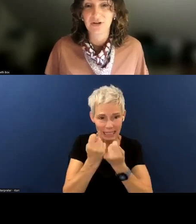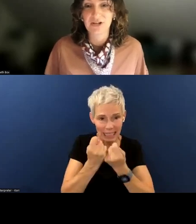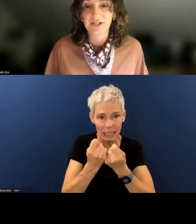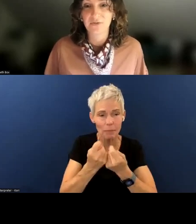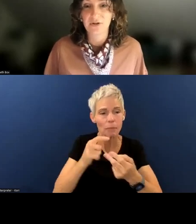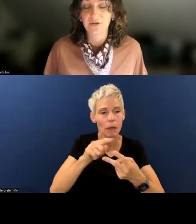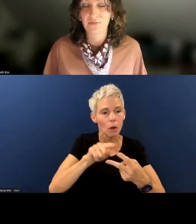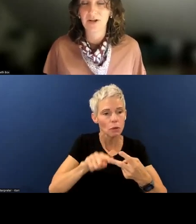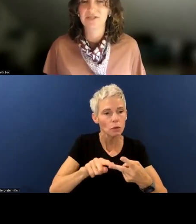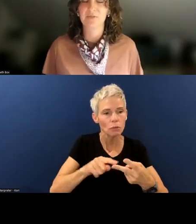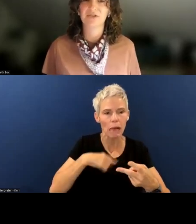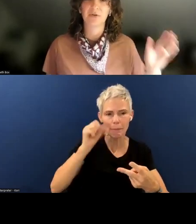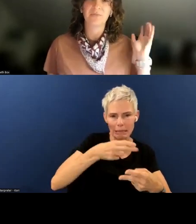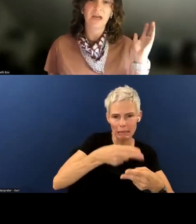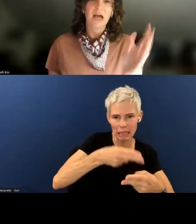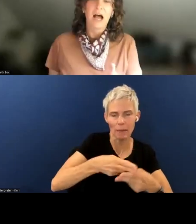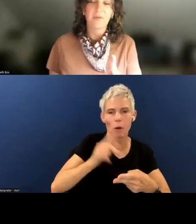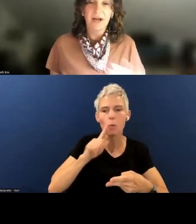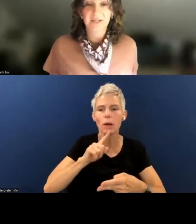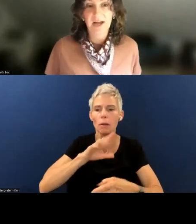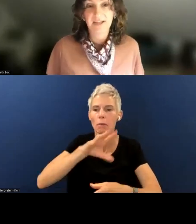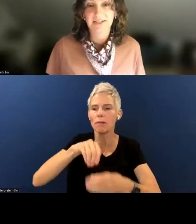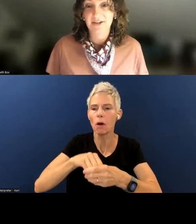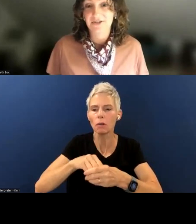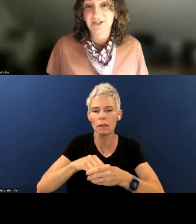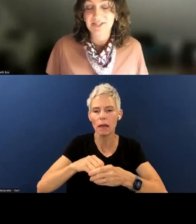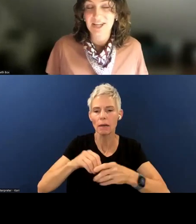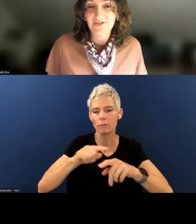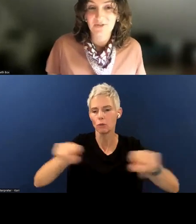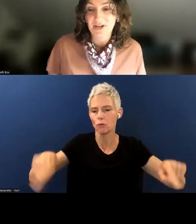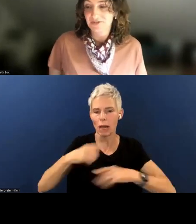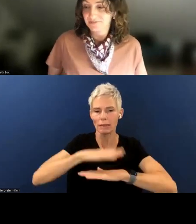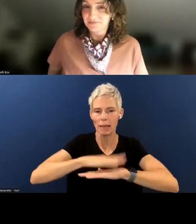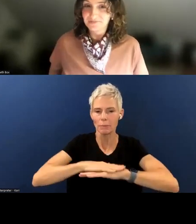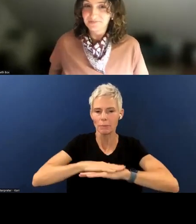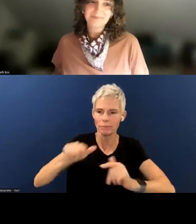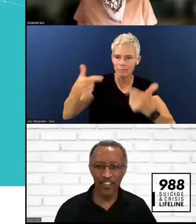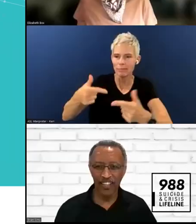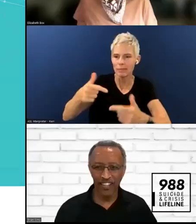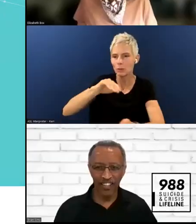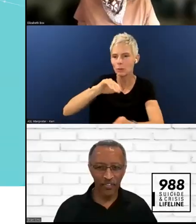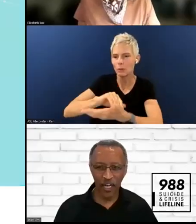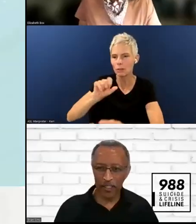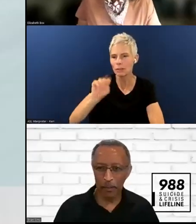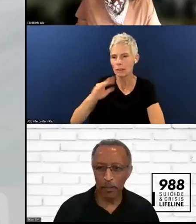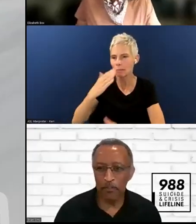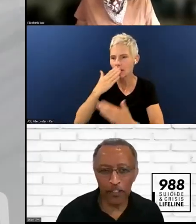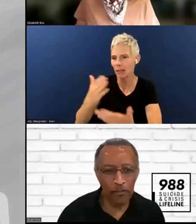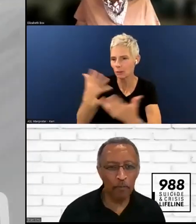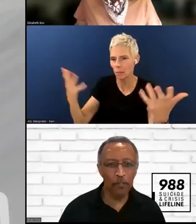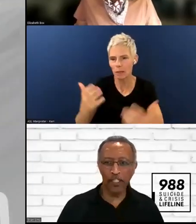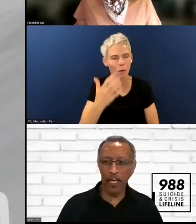Pallas, who will join us for the roundtable. So I'm going to pass it back to Dr. Sims. Thank you so much. Wow,